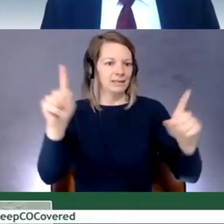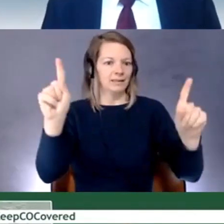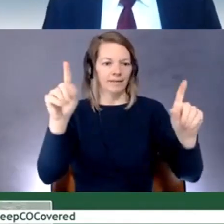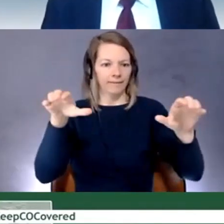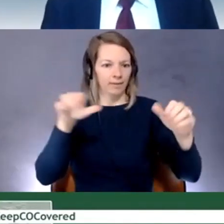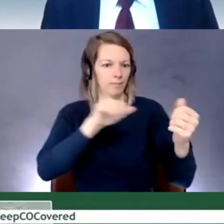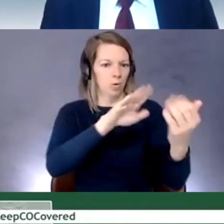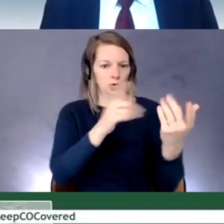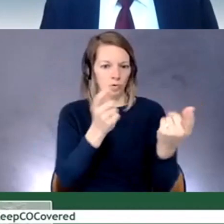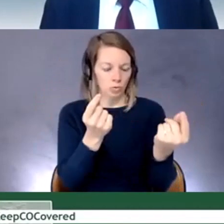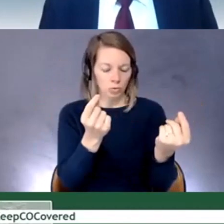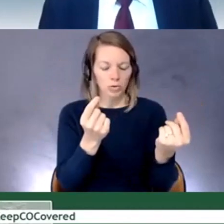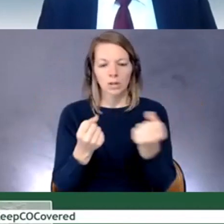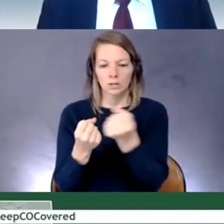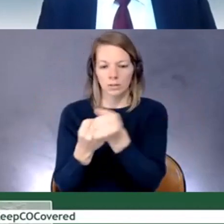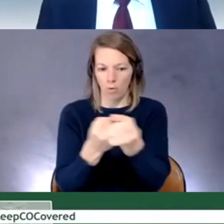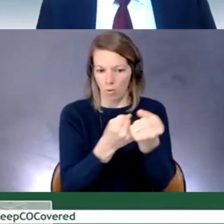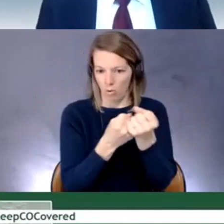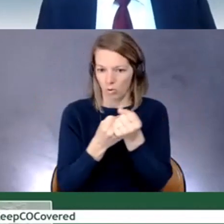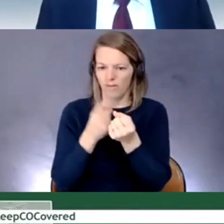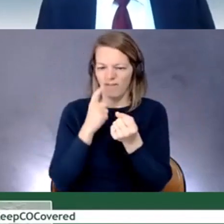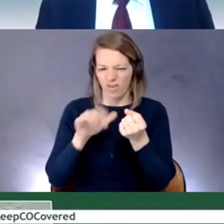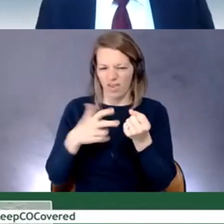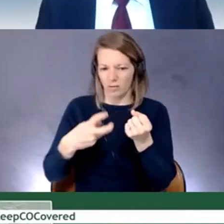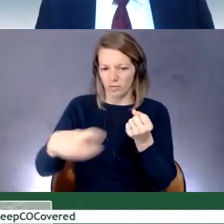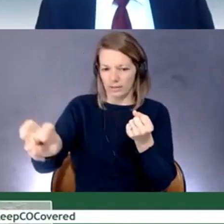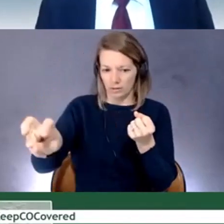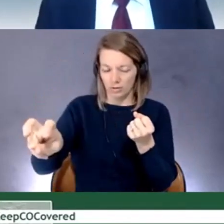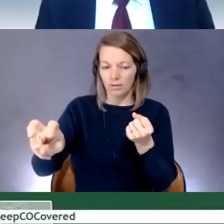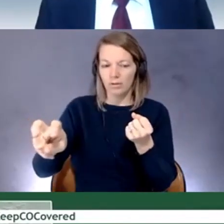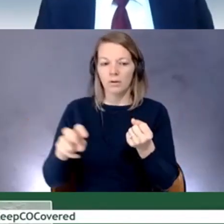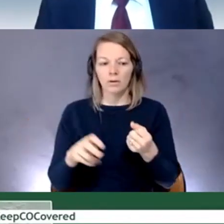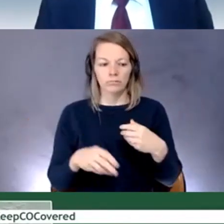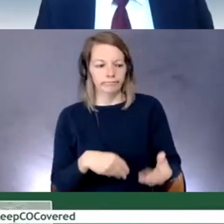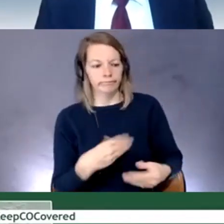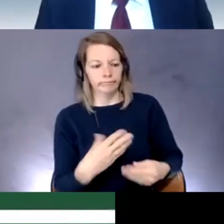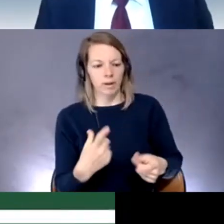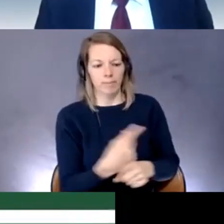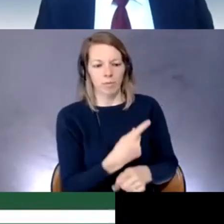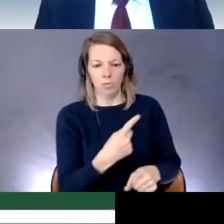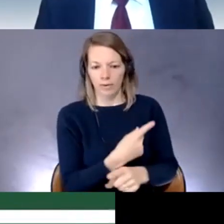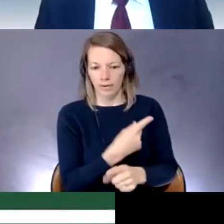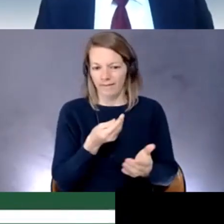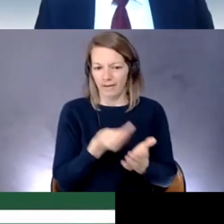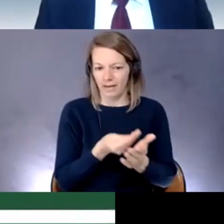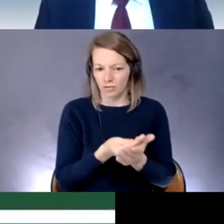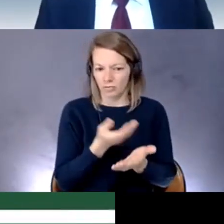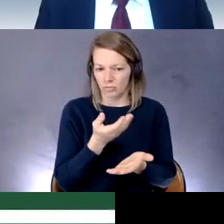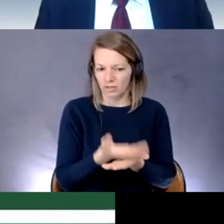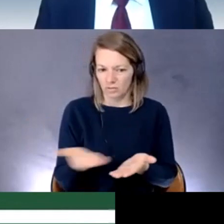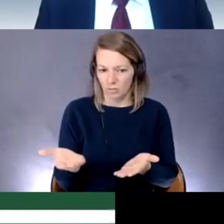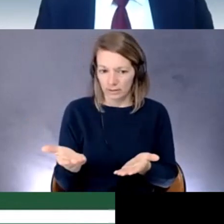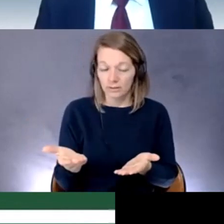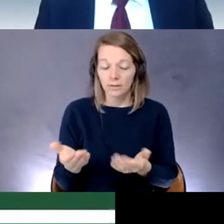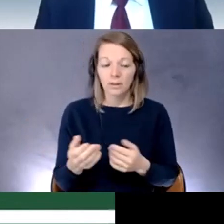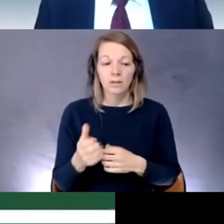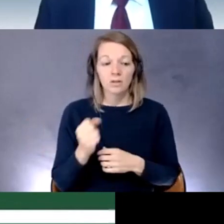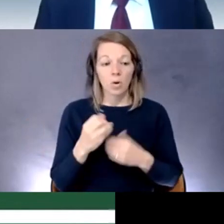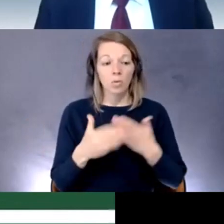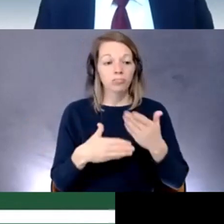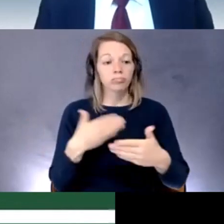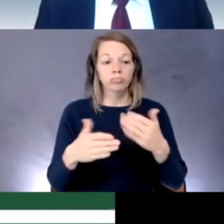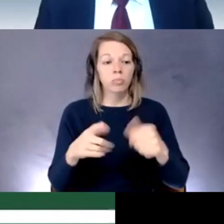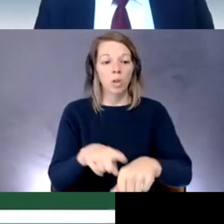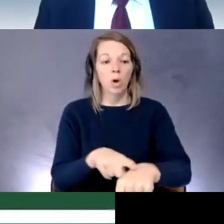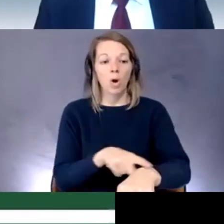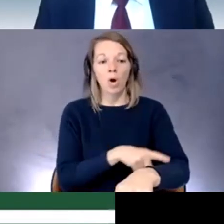do is support you on that transition with the appropriate financial resources so that over the long term, we can